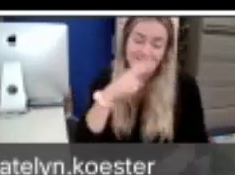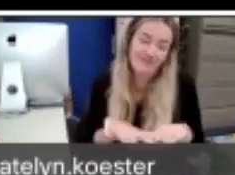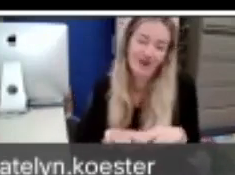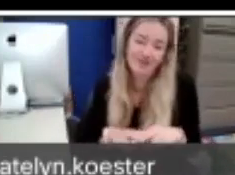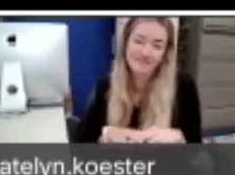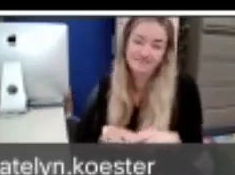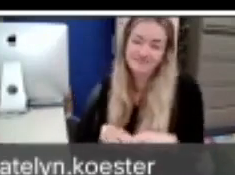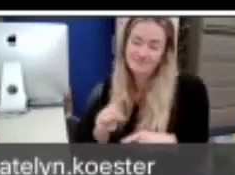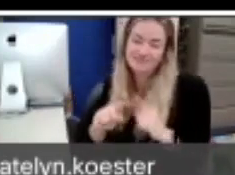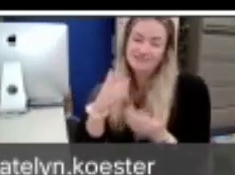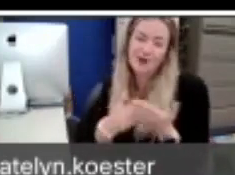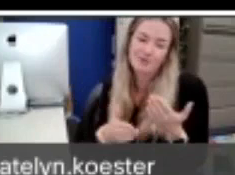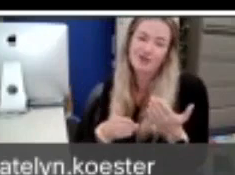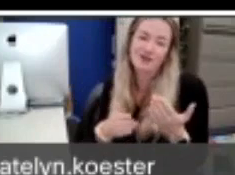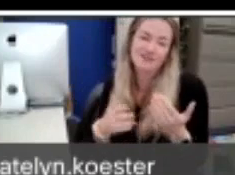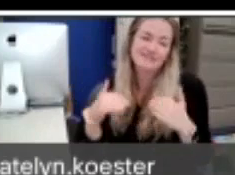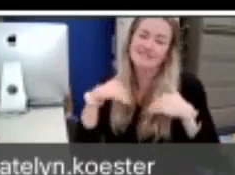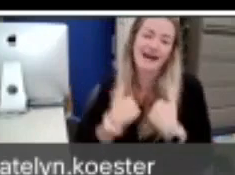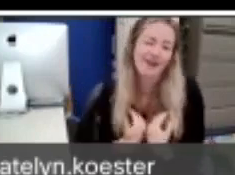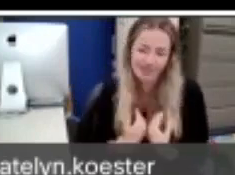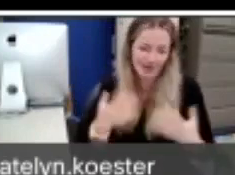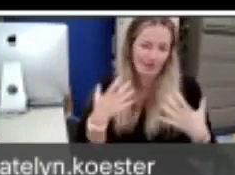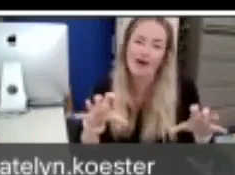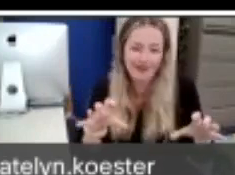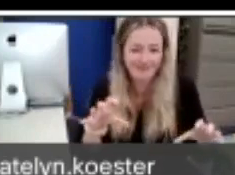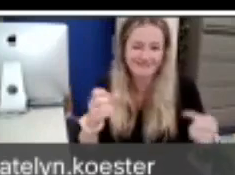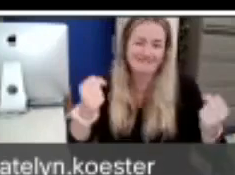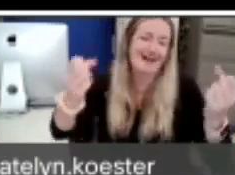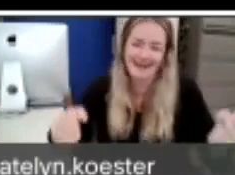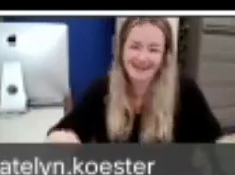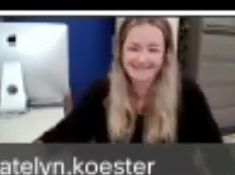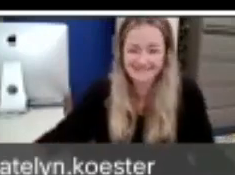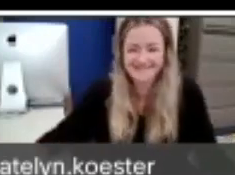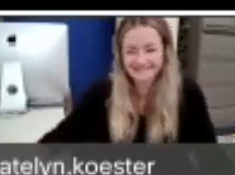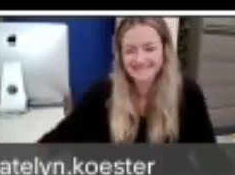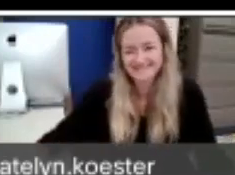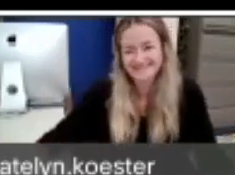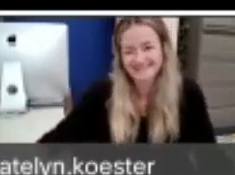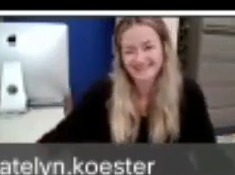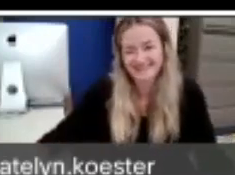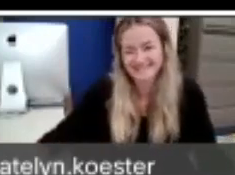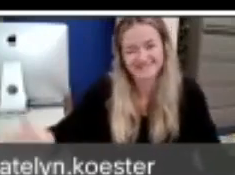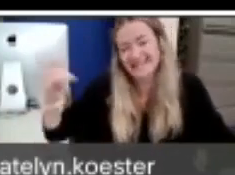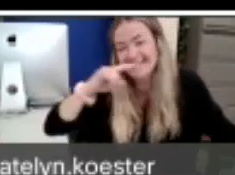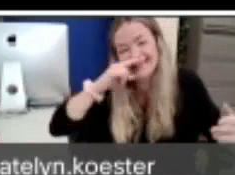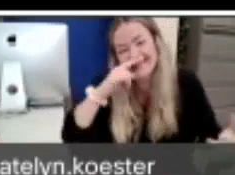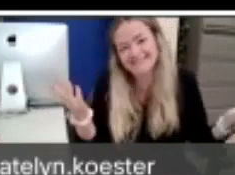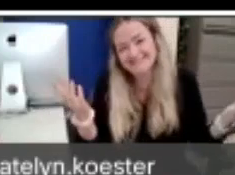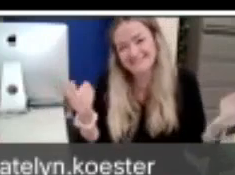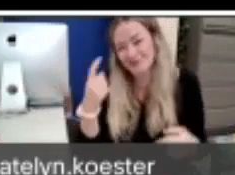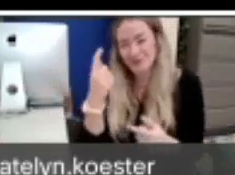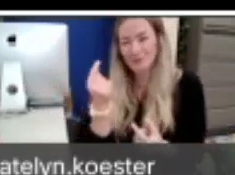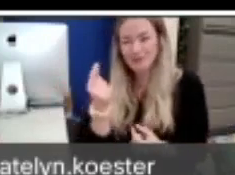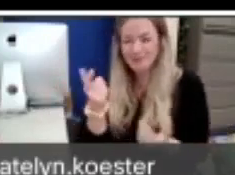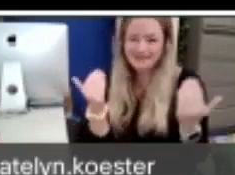But they seem to enjoy it. They have fun, you know, but some I think are just really tired of it and they just don't want to sign anymore.